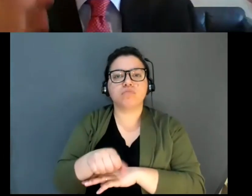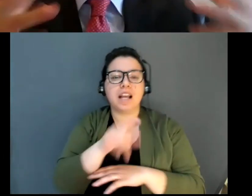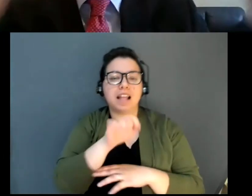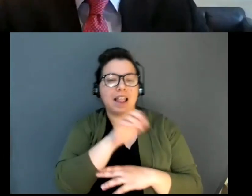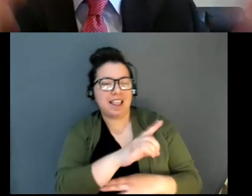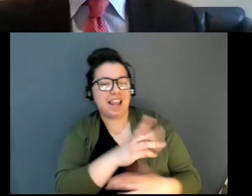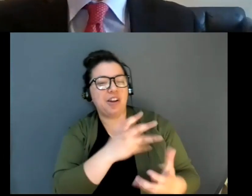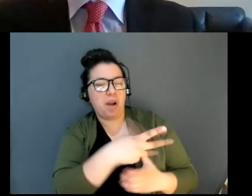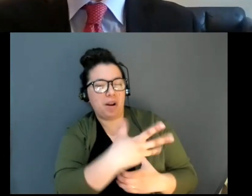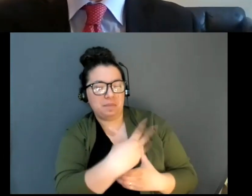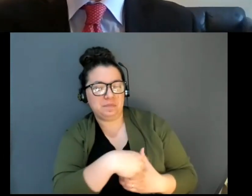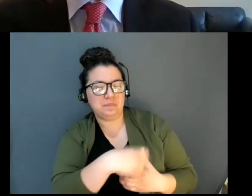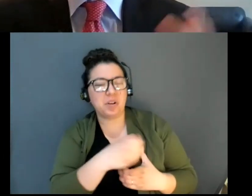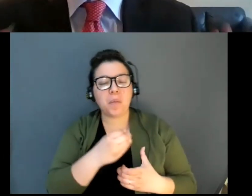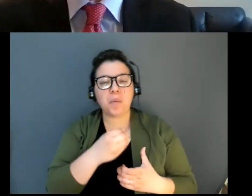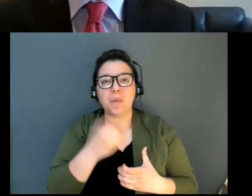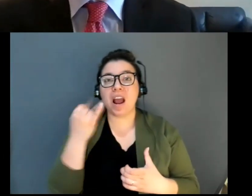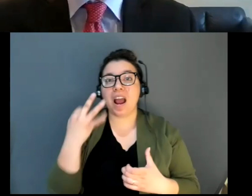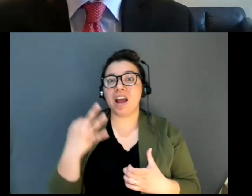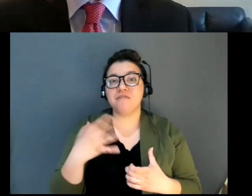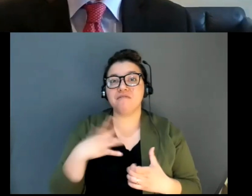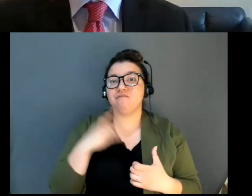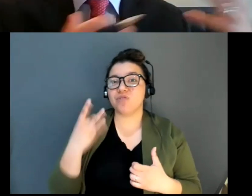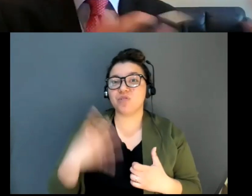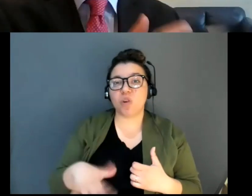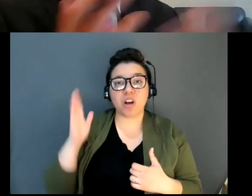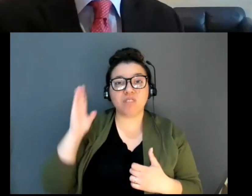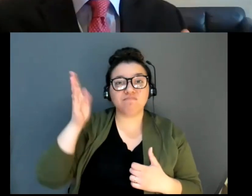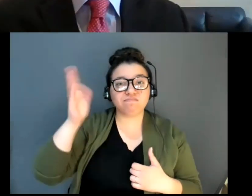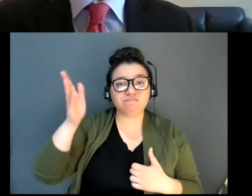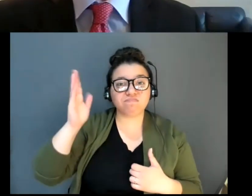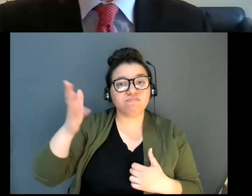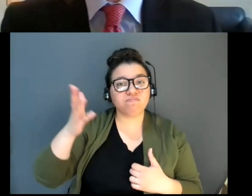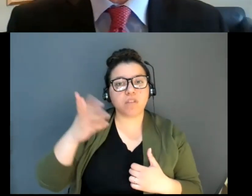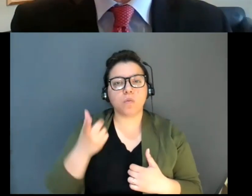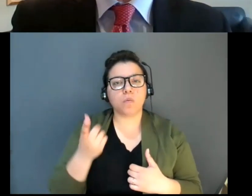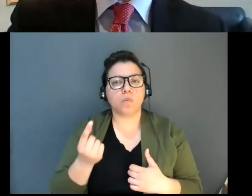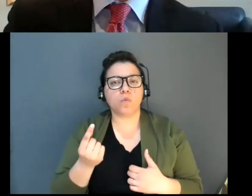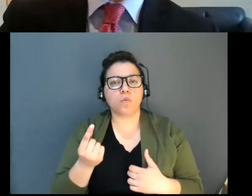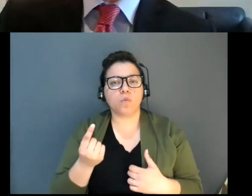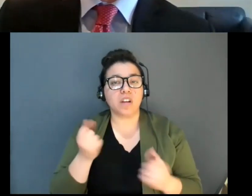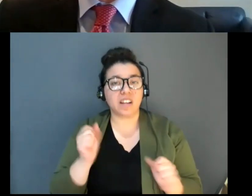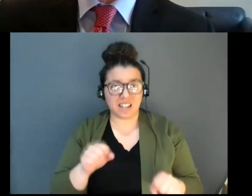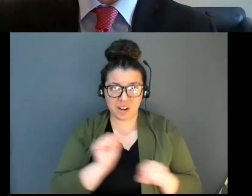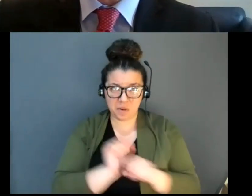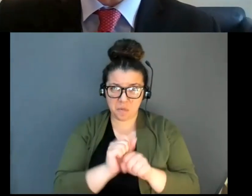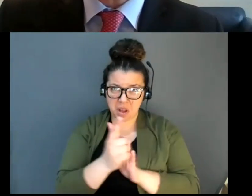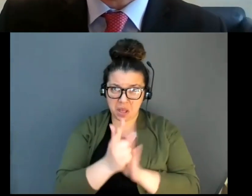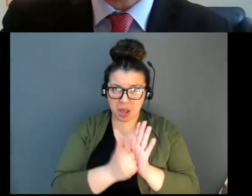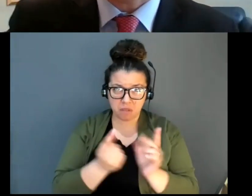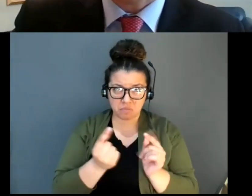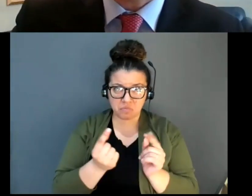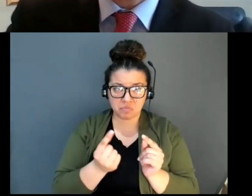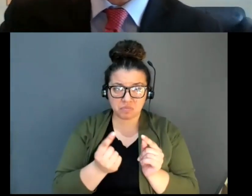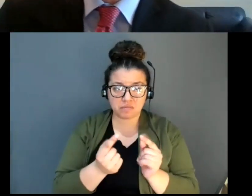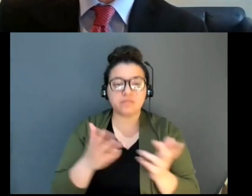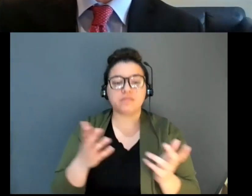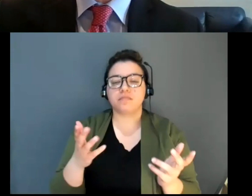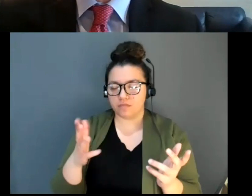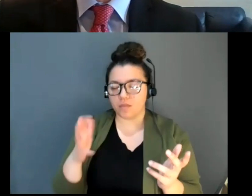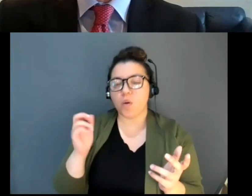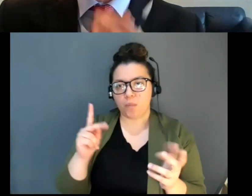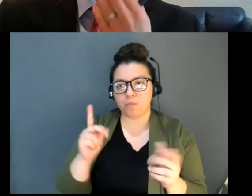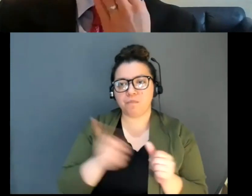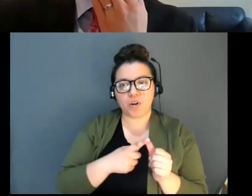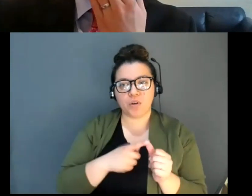who aren't the biggest public speakers, they don't love that. What can they do in law? I mean, well, first of all,